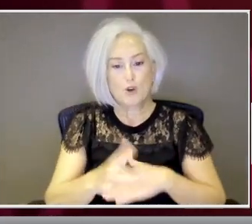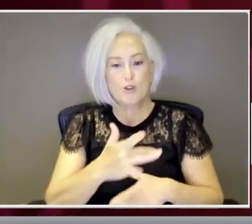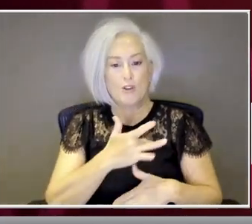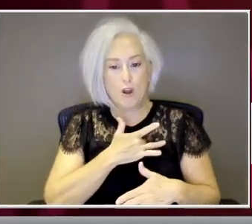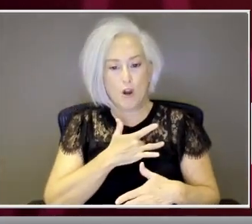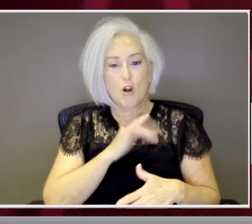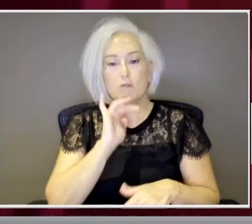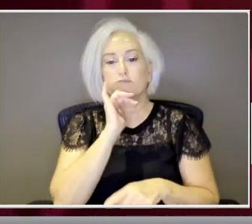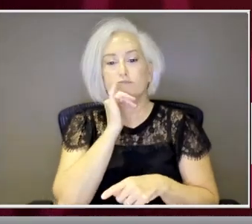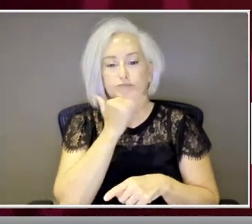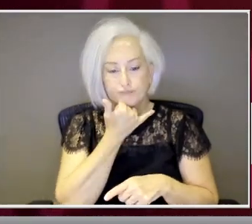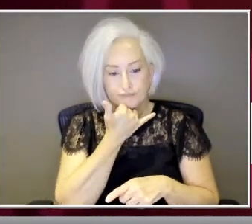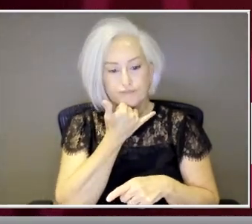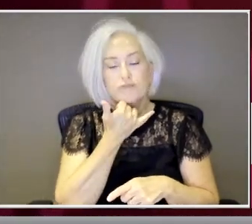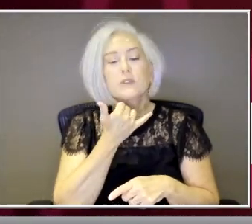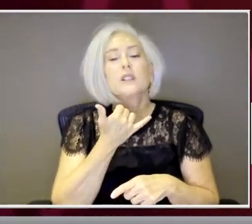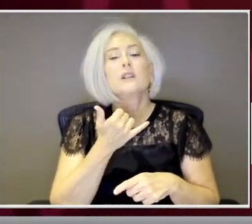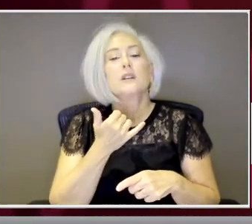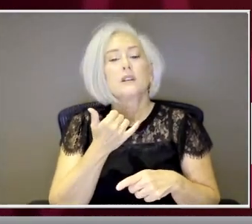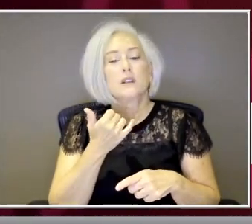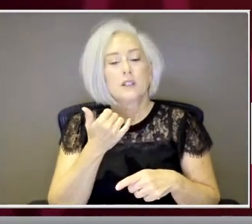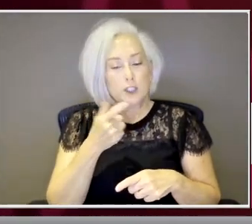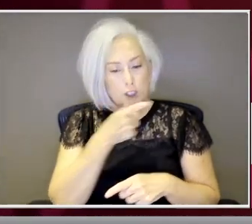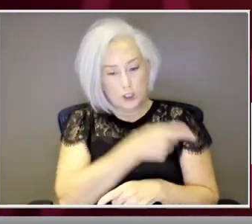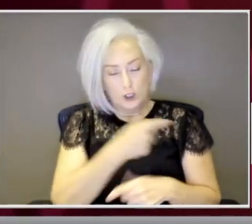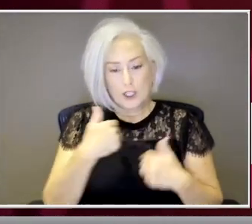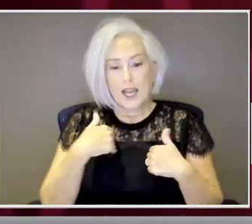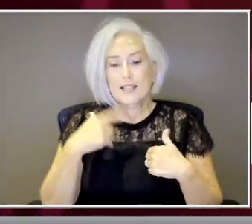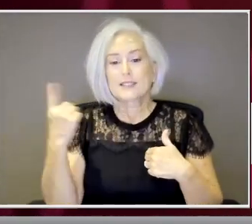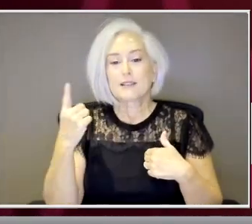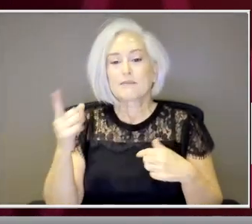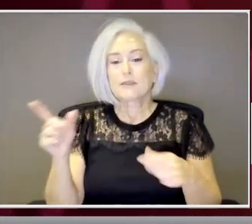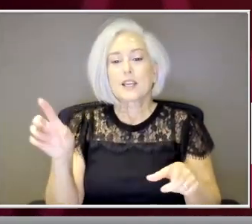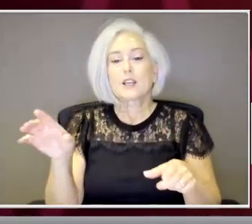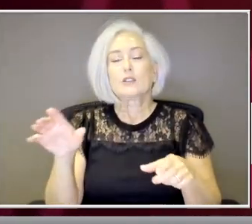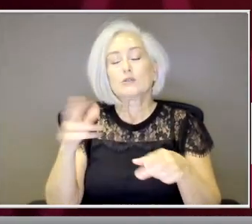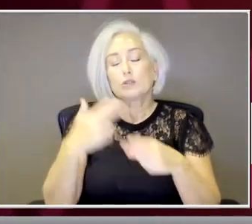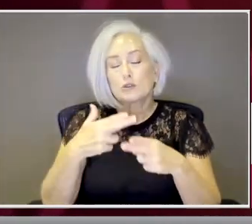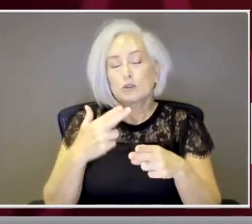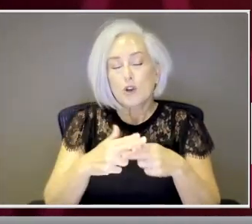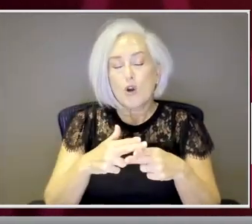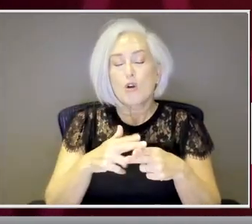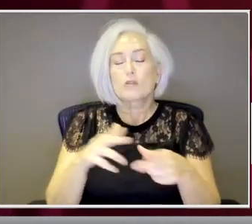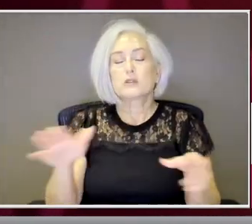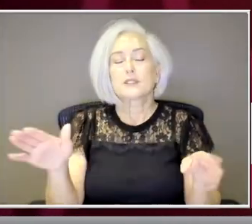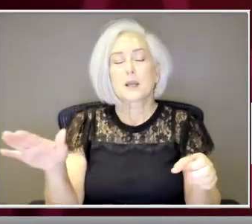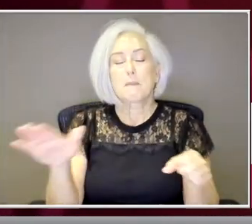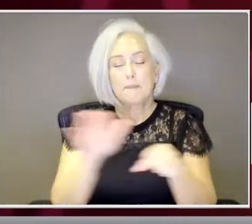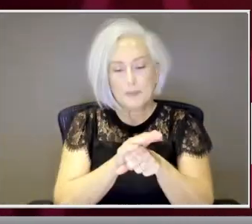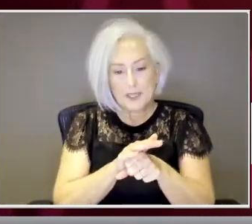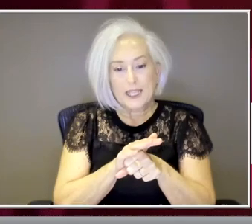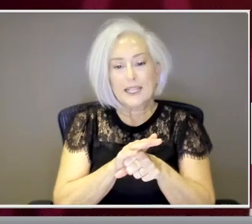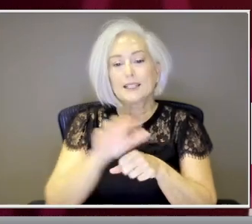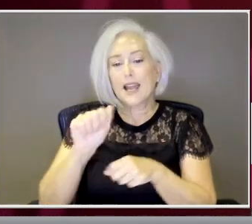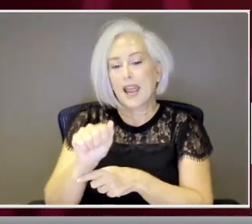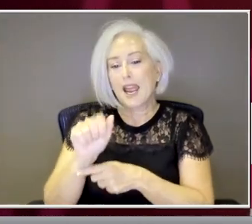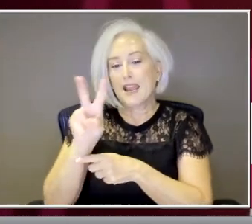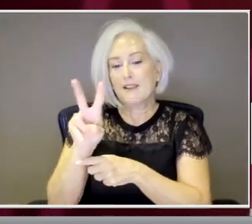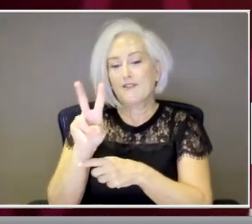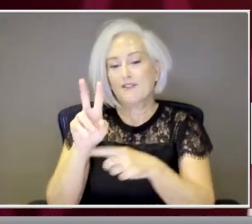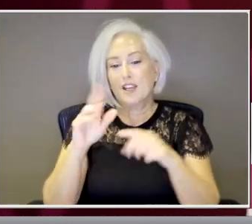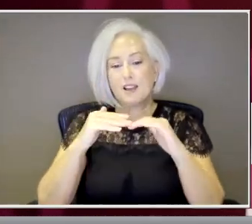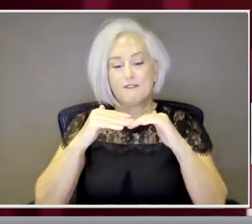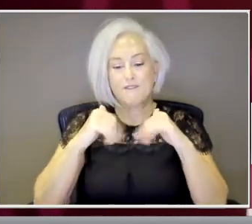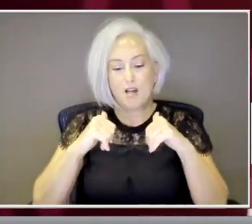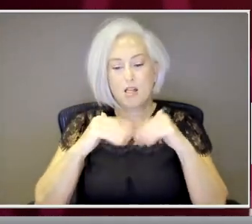hypertension. And what Haley had was something called a complete AV canal defect, which is basically where the center of the heart, where all four